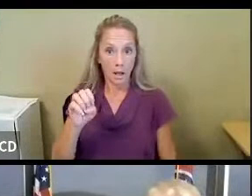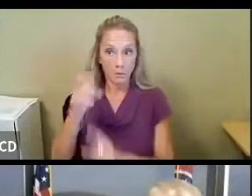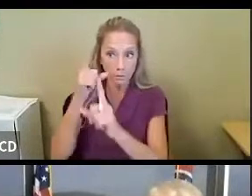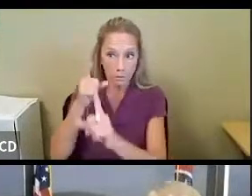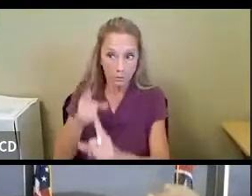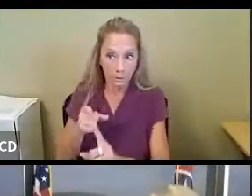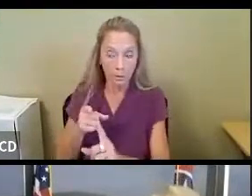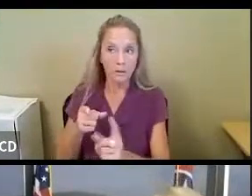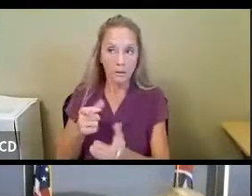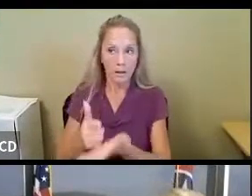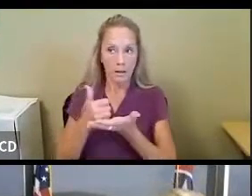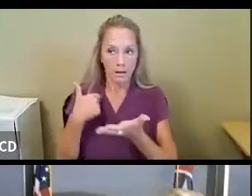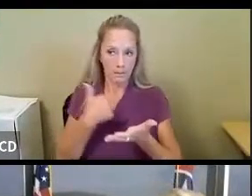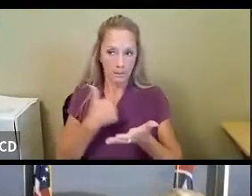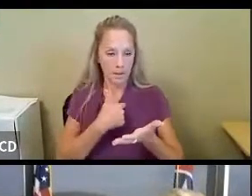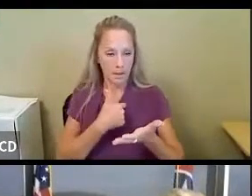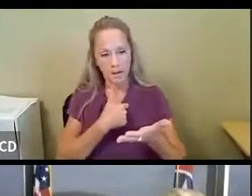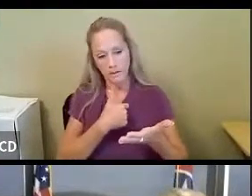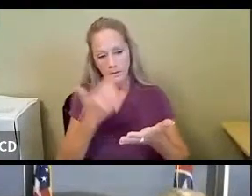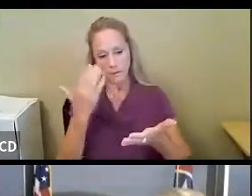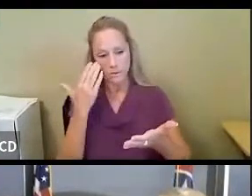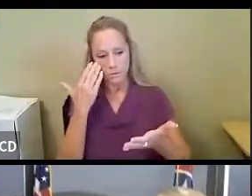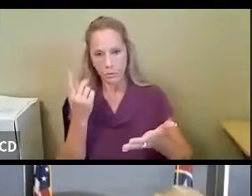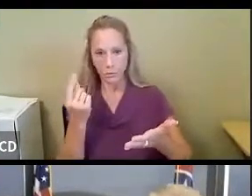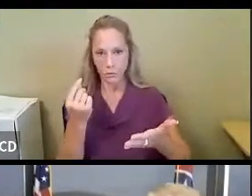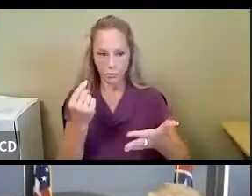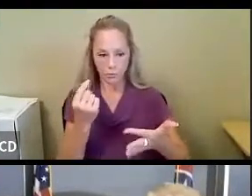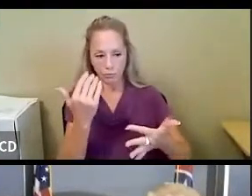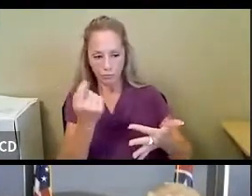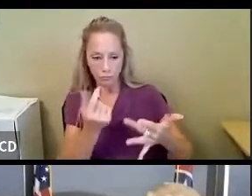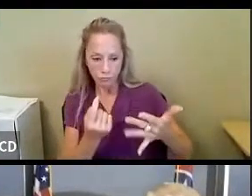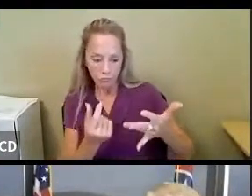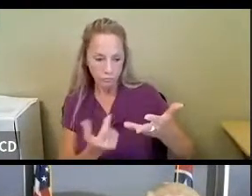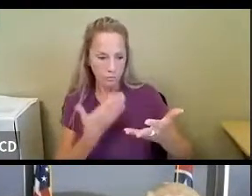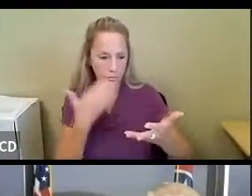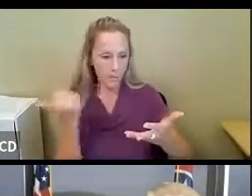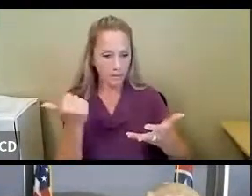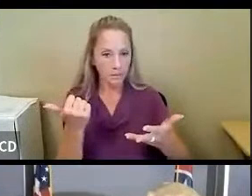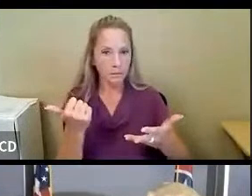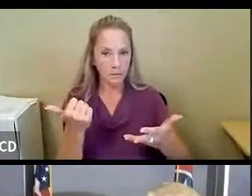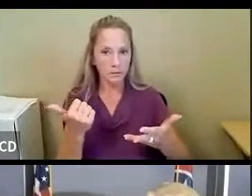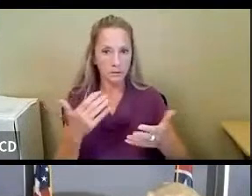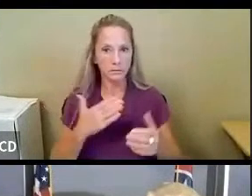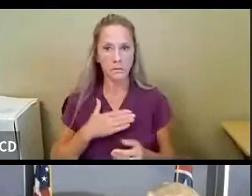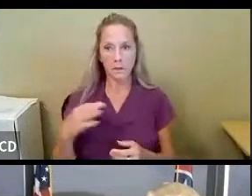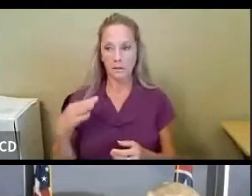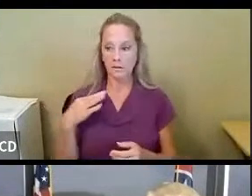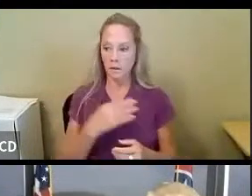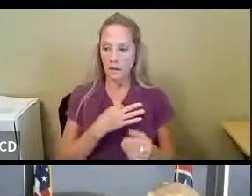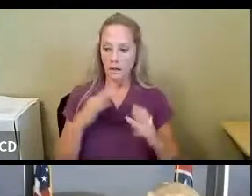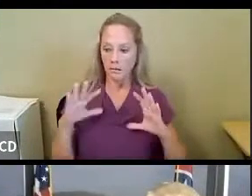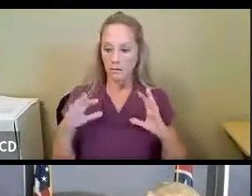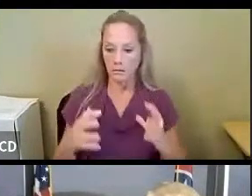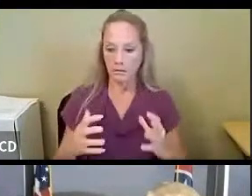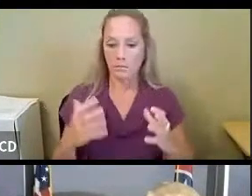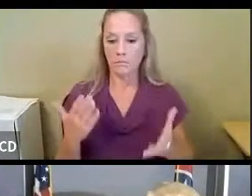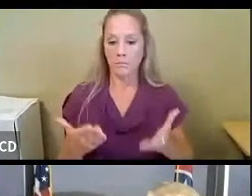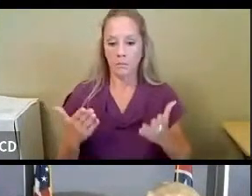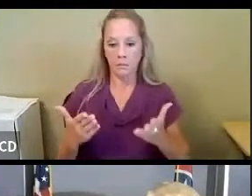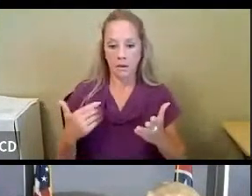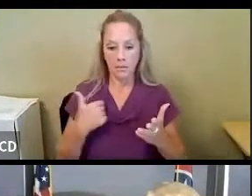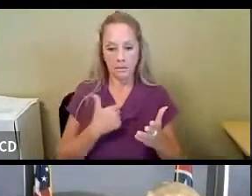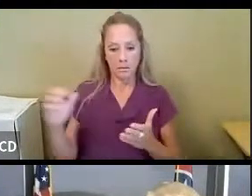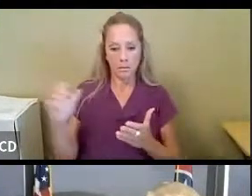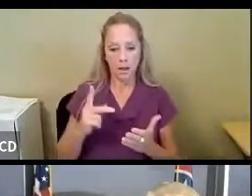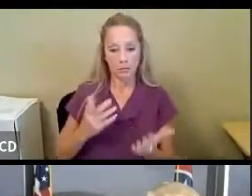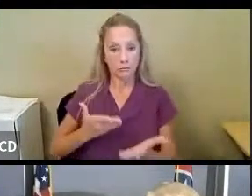out. So if you would like, my staff and I can work on just bringing back a proposal for what